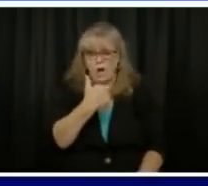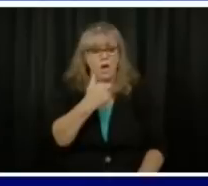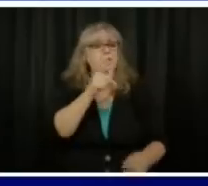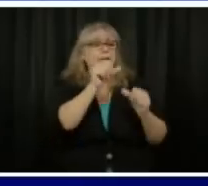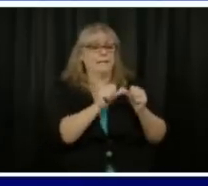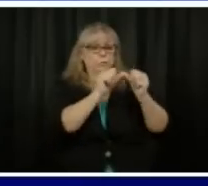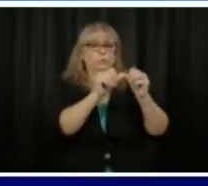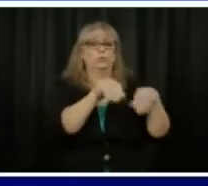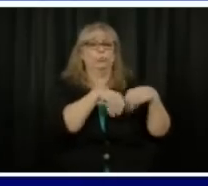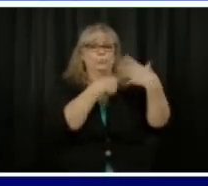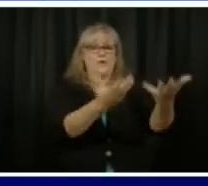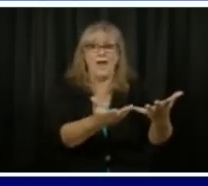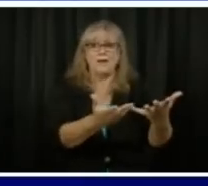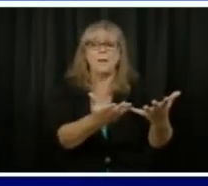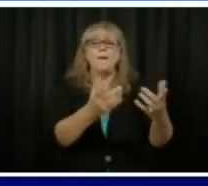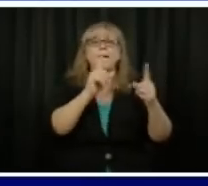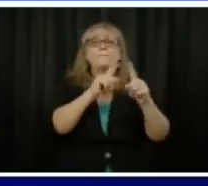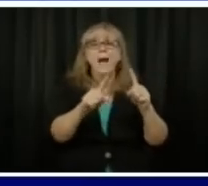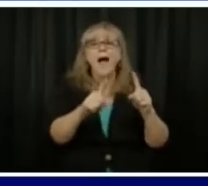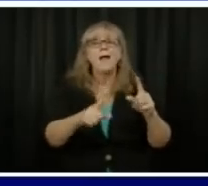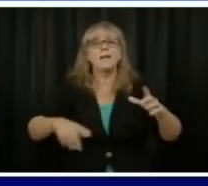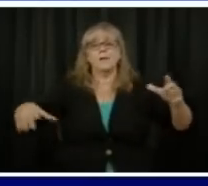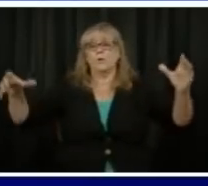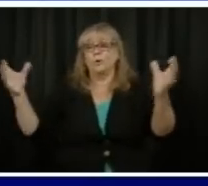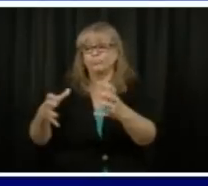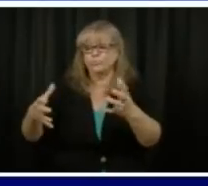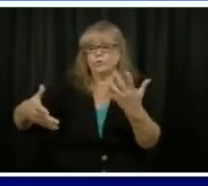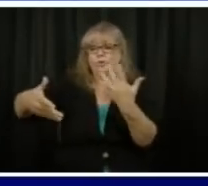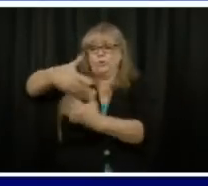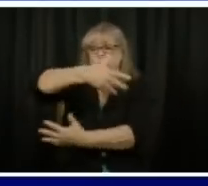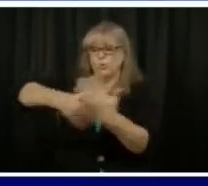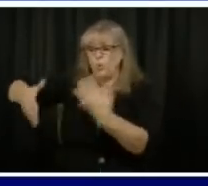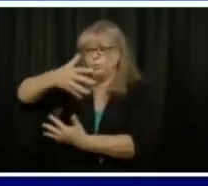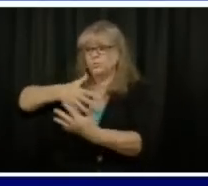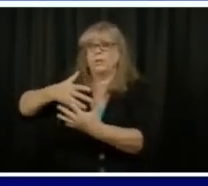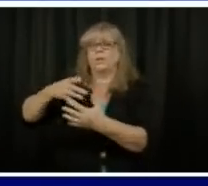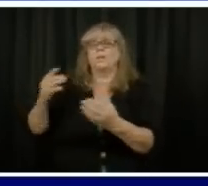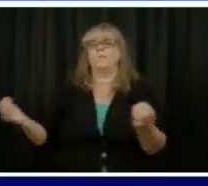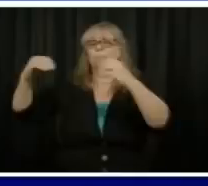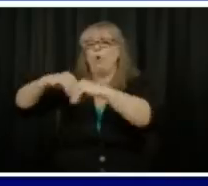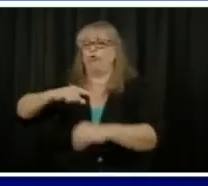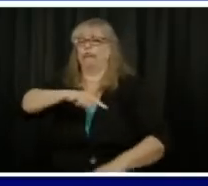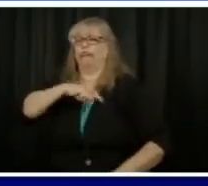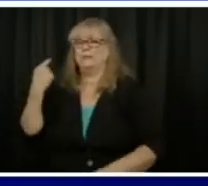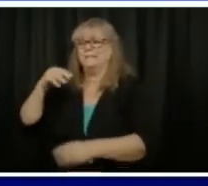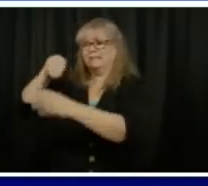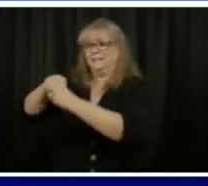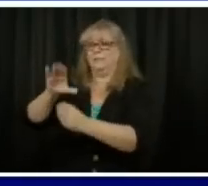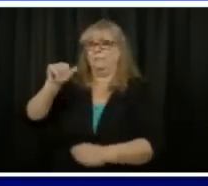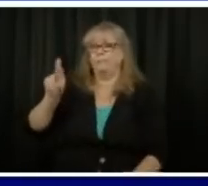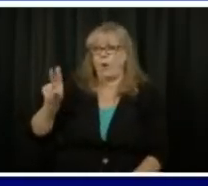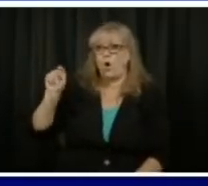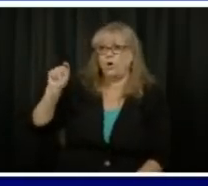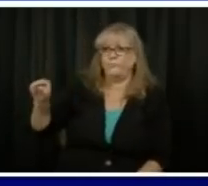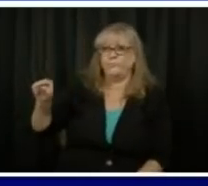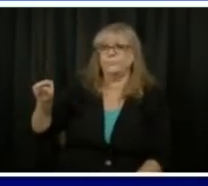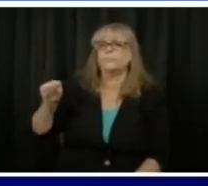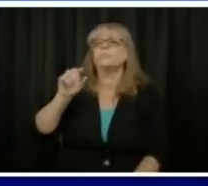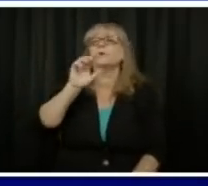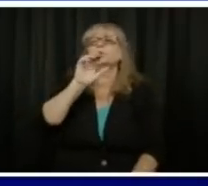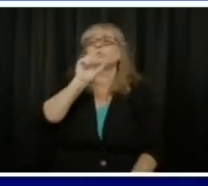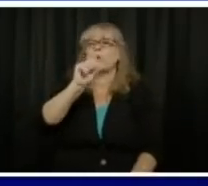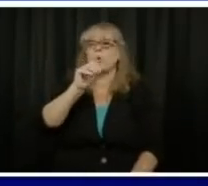social environment that is this risk factor here, and we've seen that with the increase in late night traffic. Again,